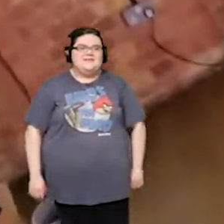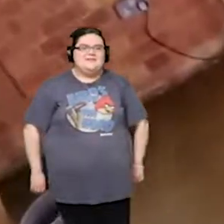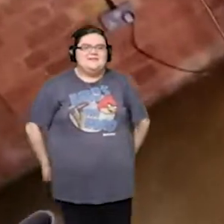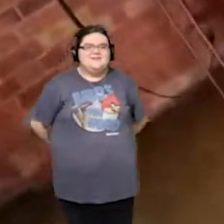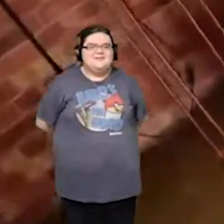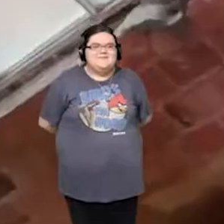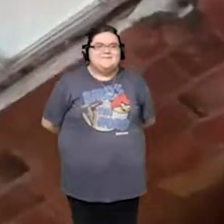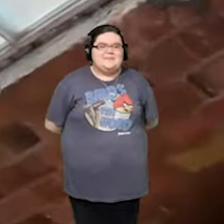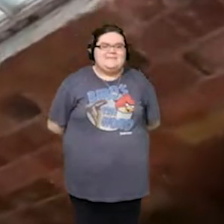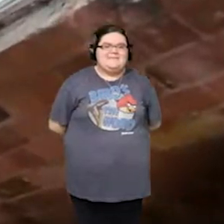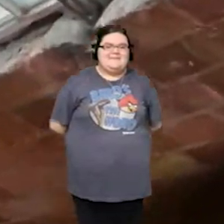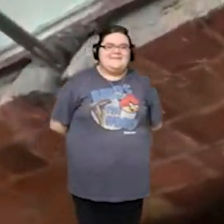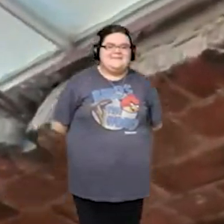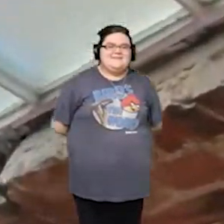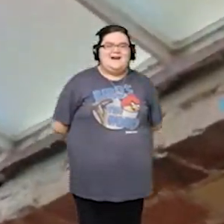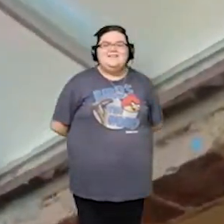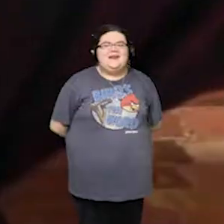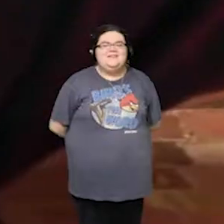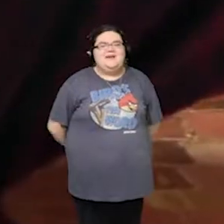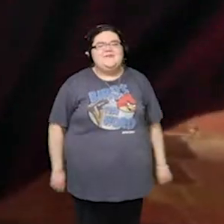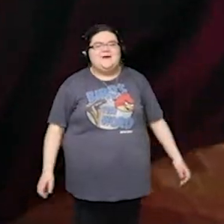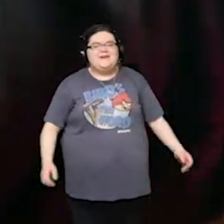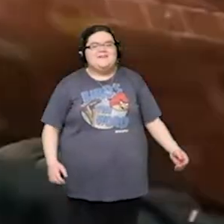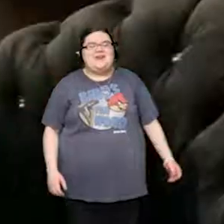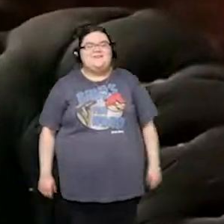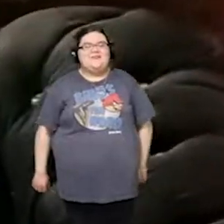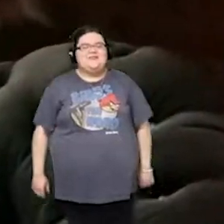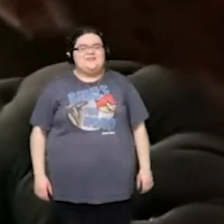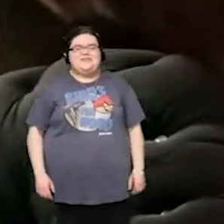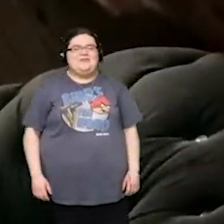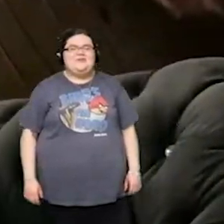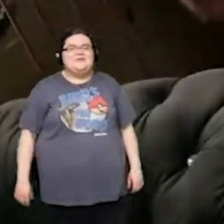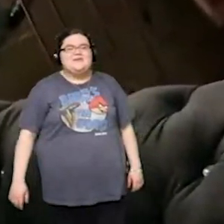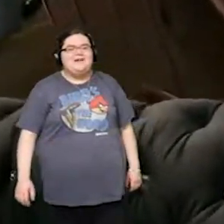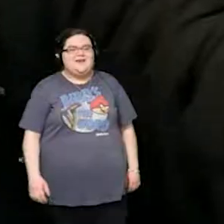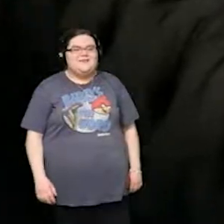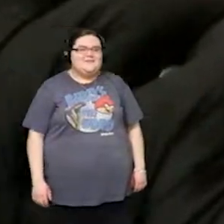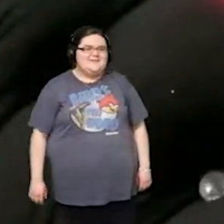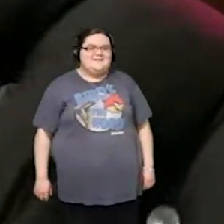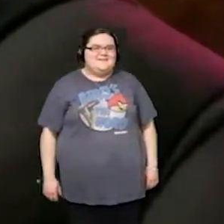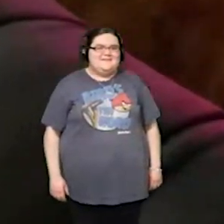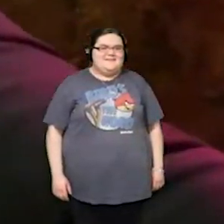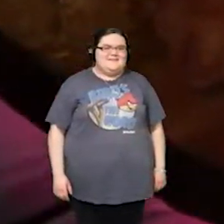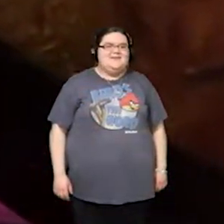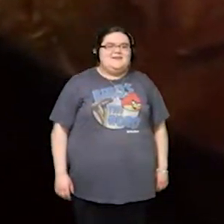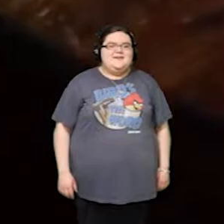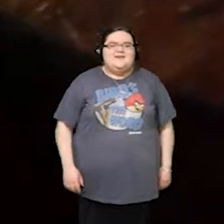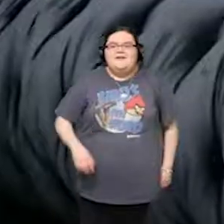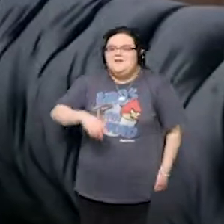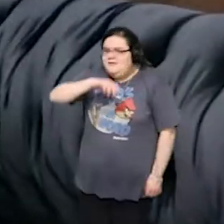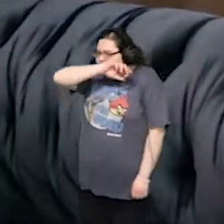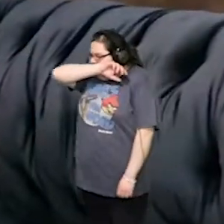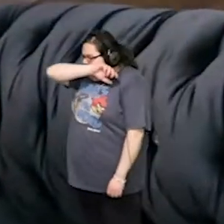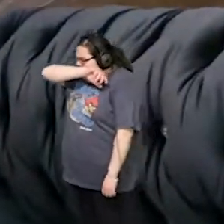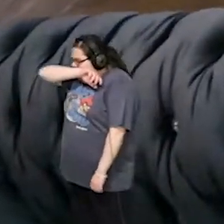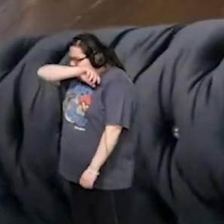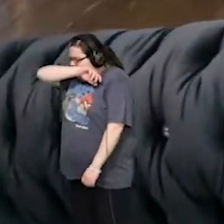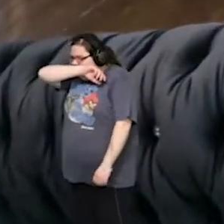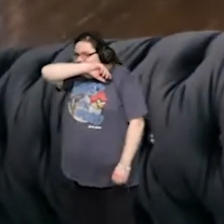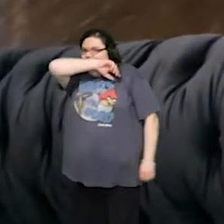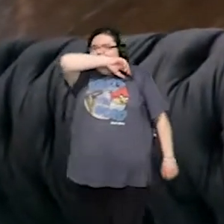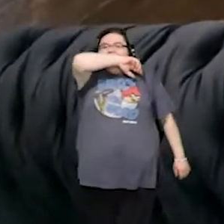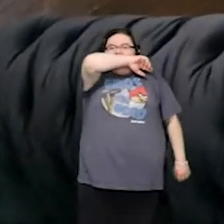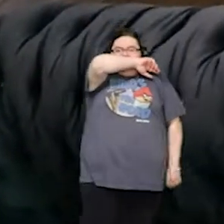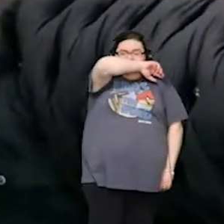cool. If I put one here, I love them. I don't care if you like, you think you overuse them. I love and them. Now the background has color. There you go, a little bit of color